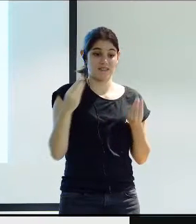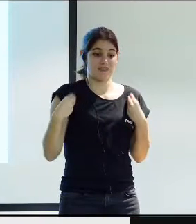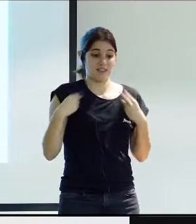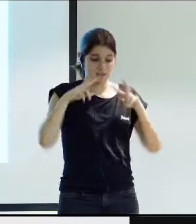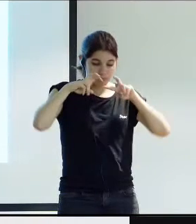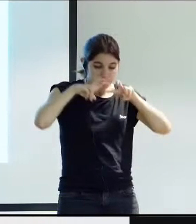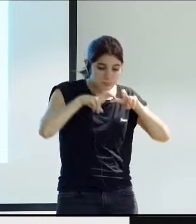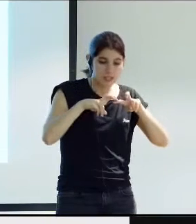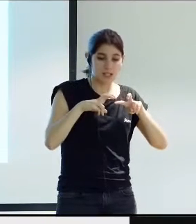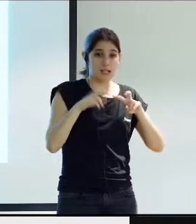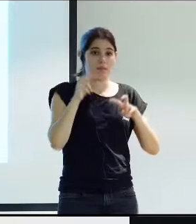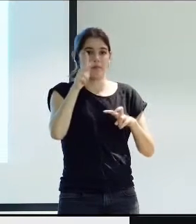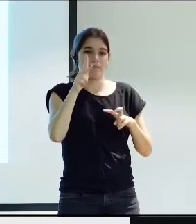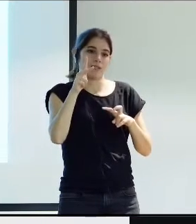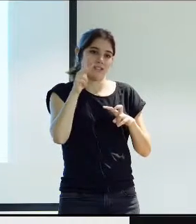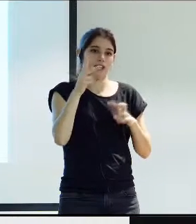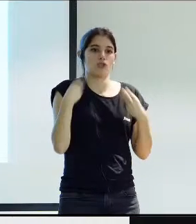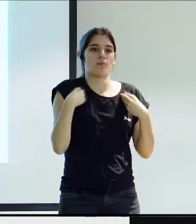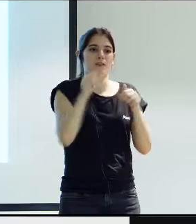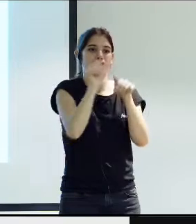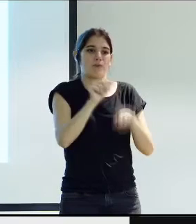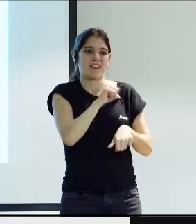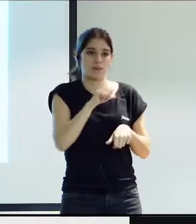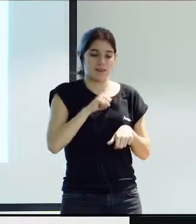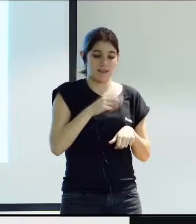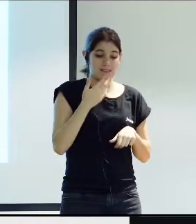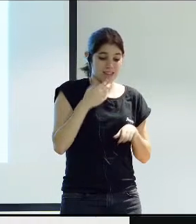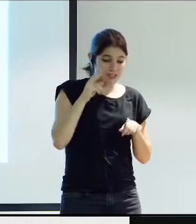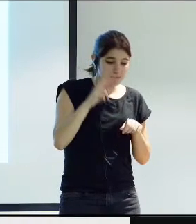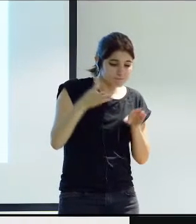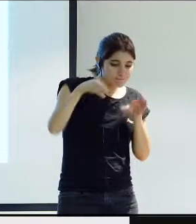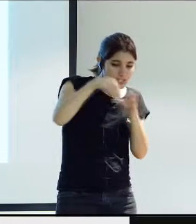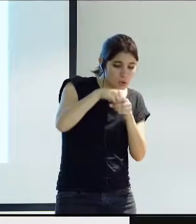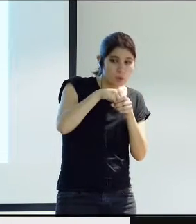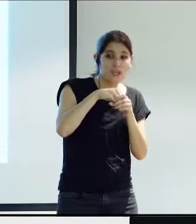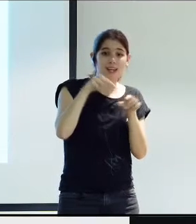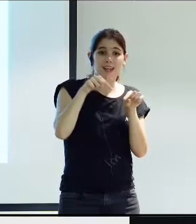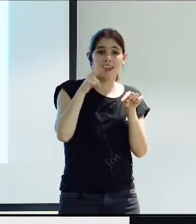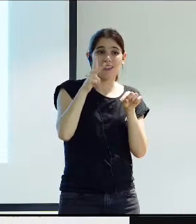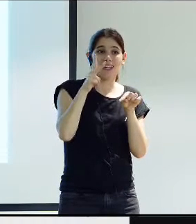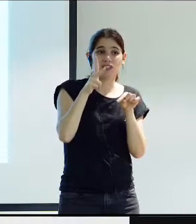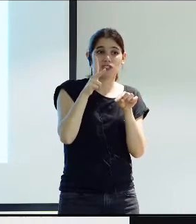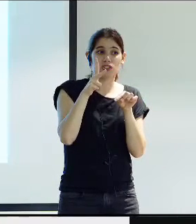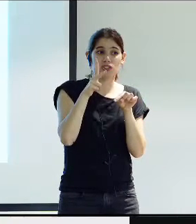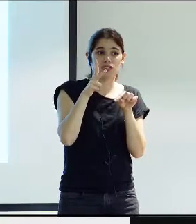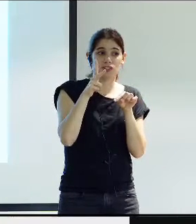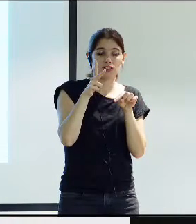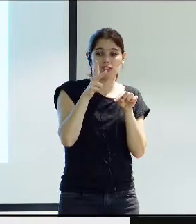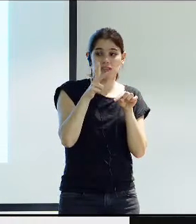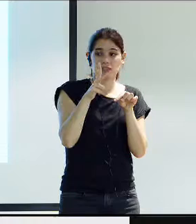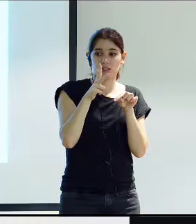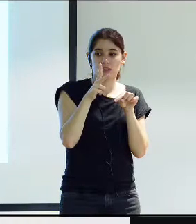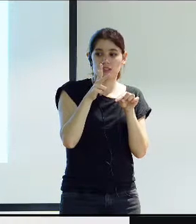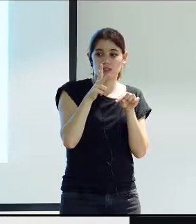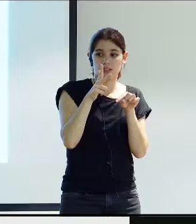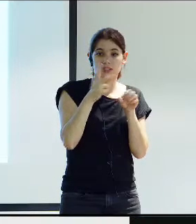effectively included within and participating in the society, which was what I was